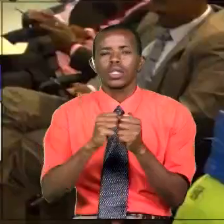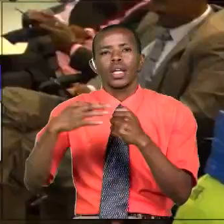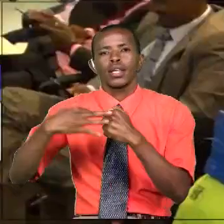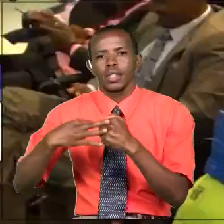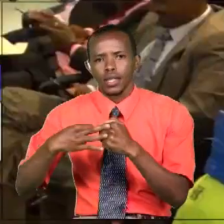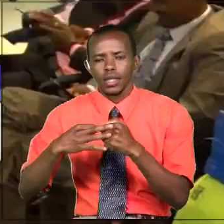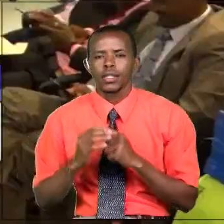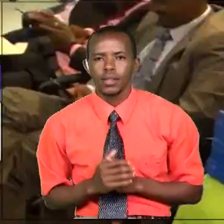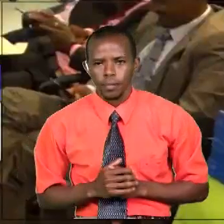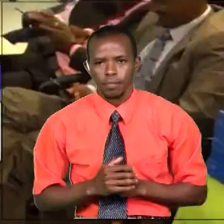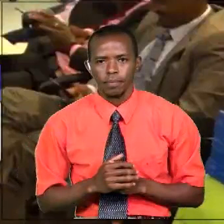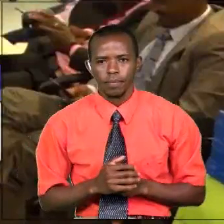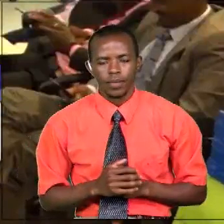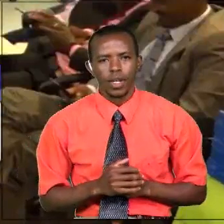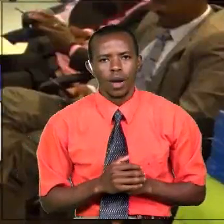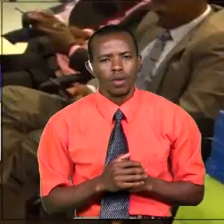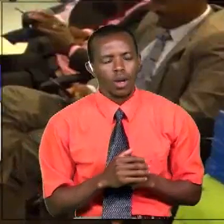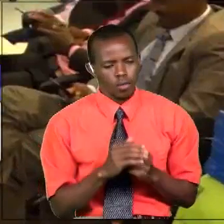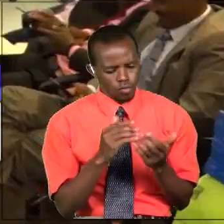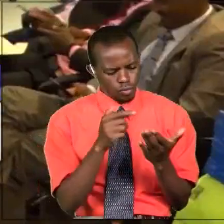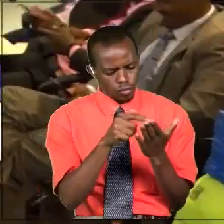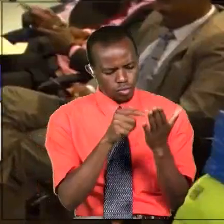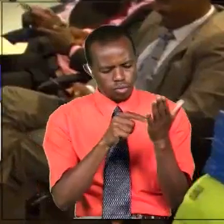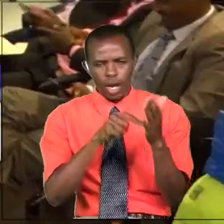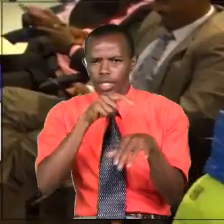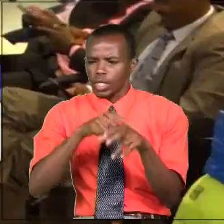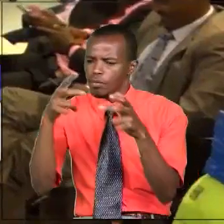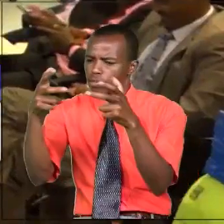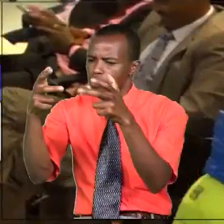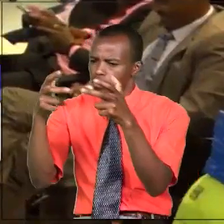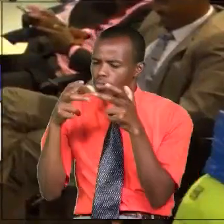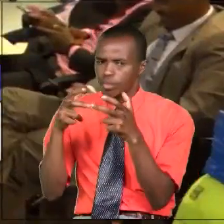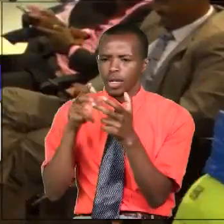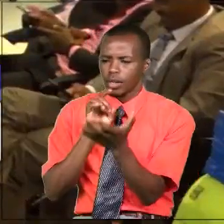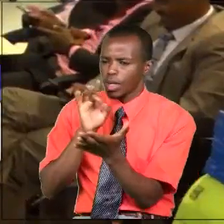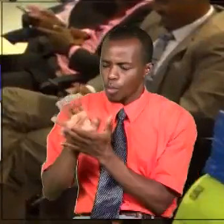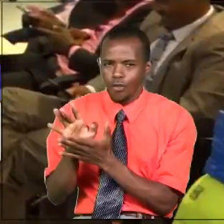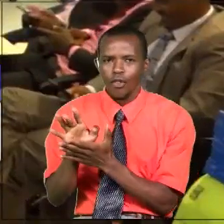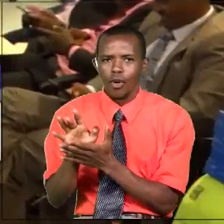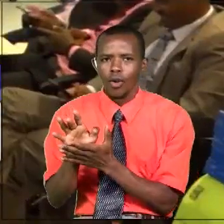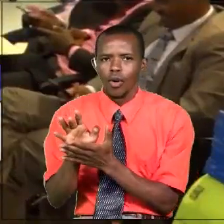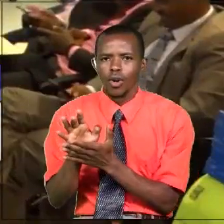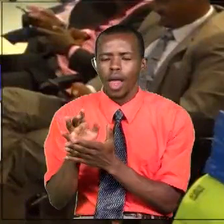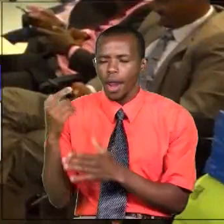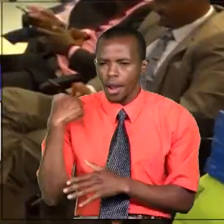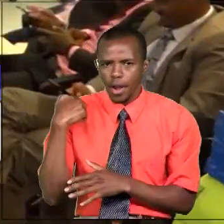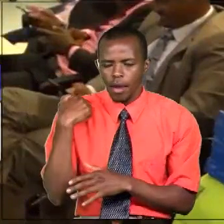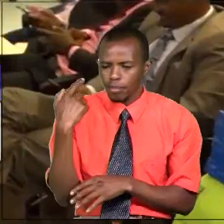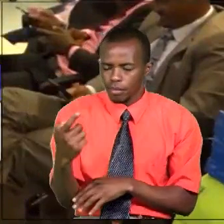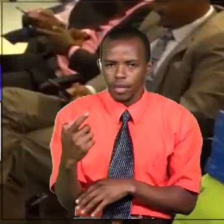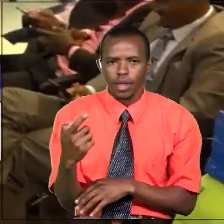August 2018. In my notes, my ladies will note that during the hearing of such removal, the threshold set